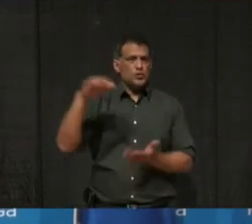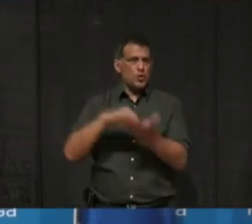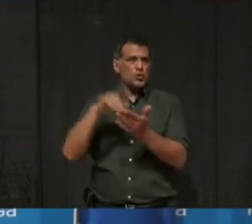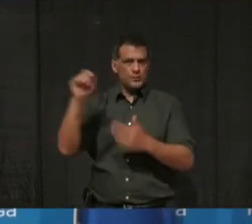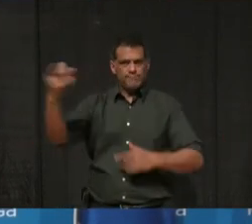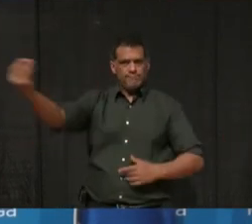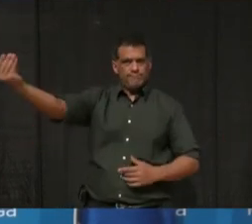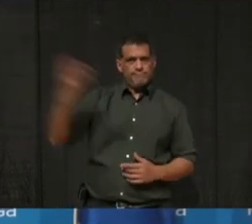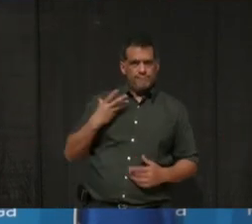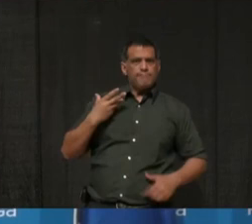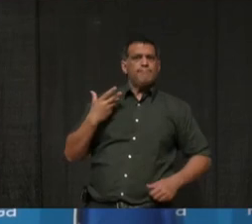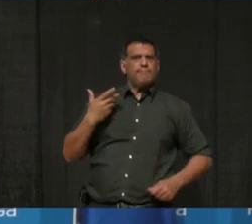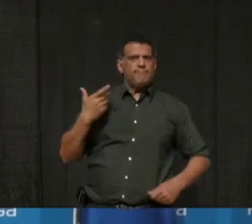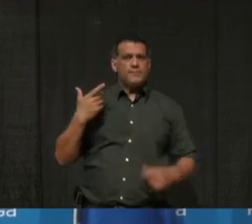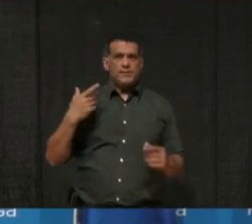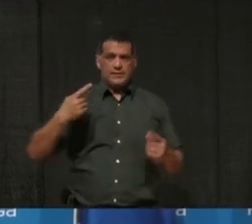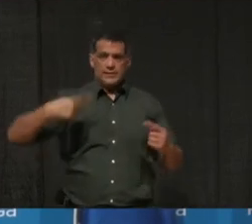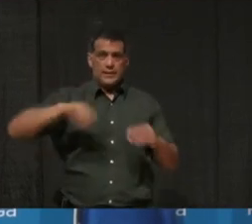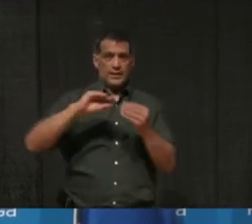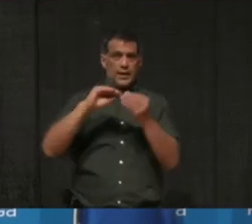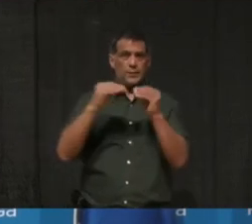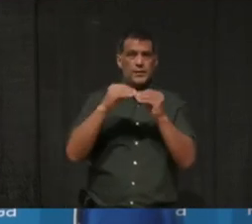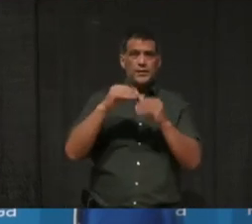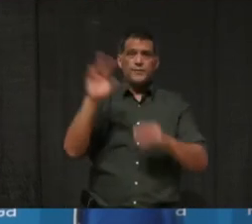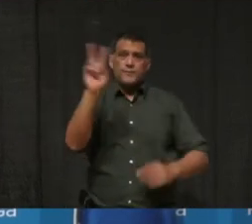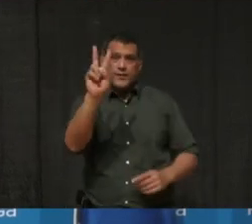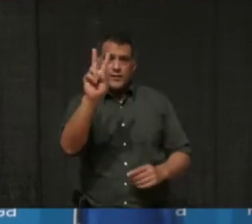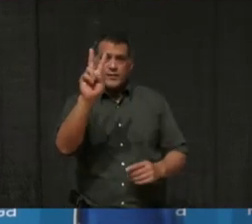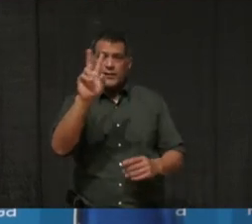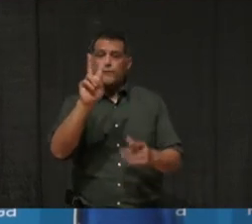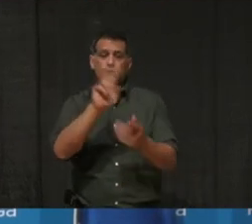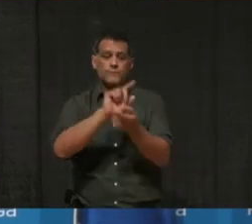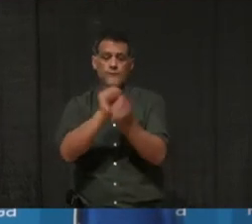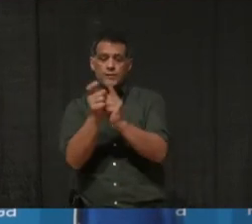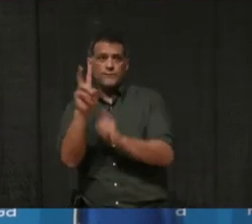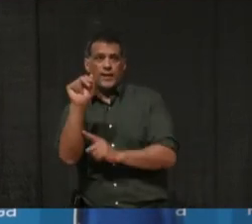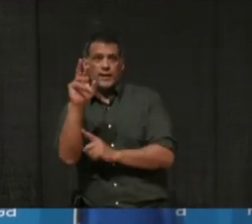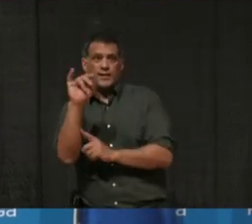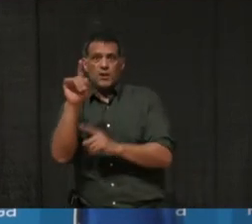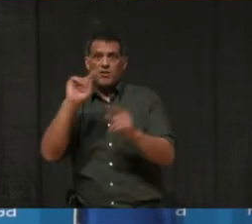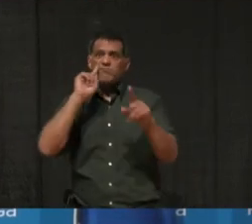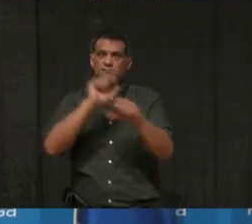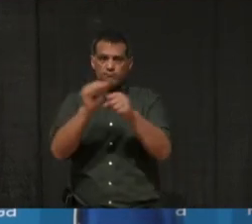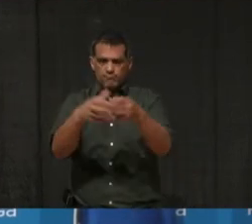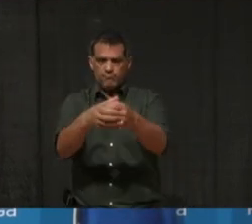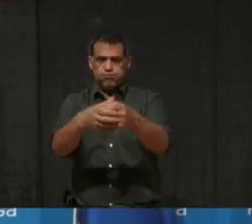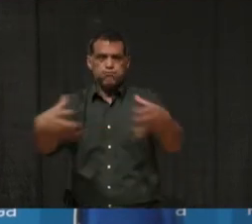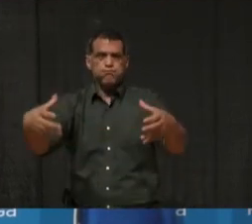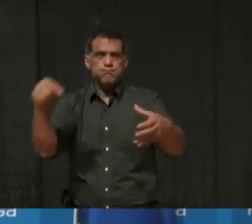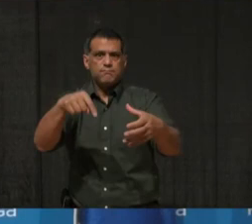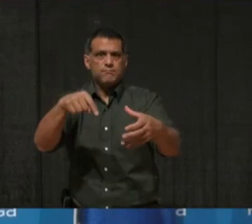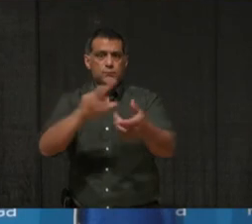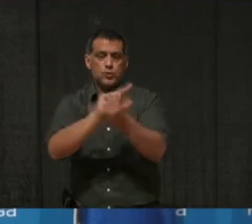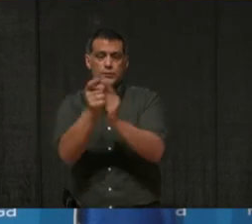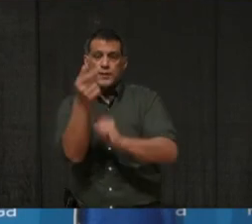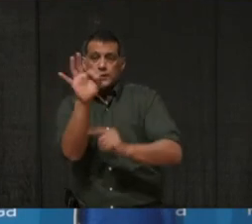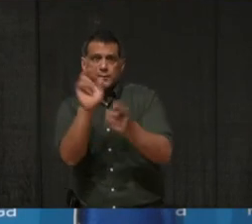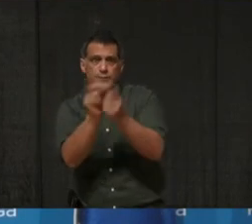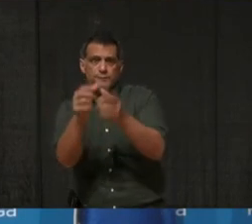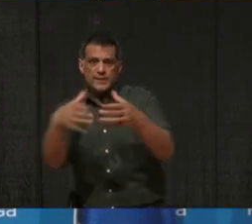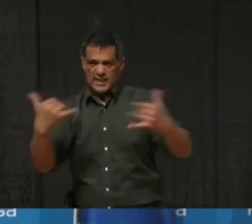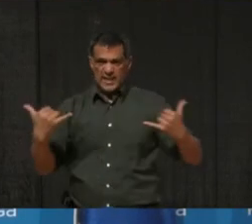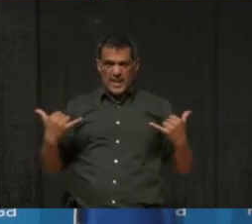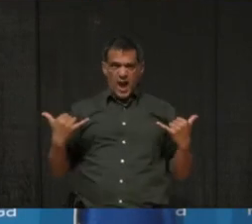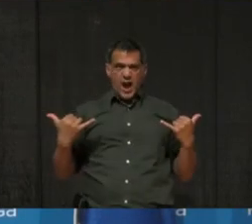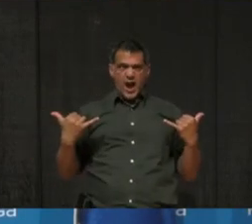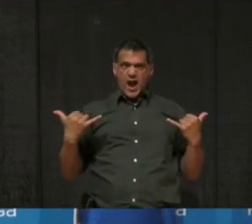only expect the number of variant cases to increase. And that is why right now we have to continue